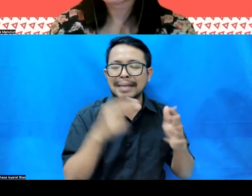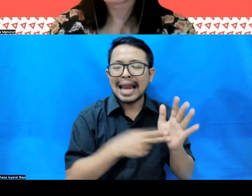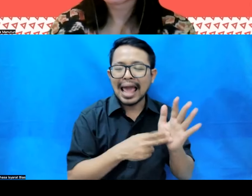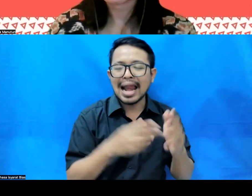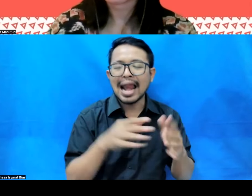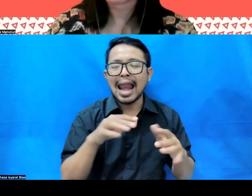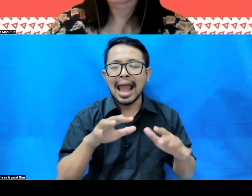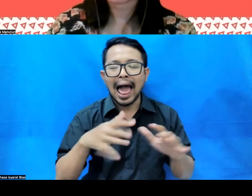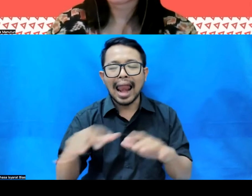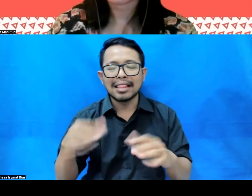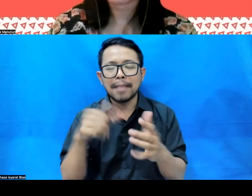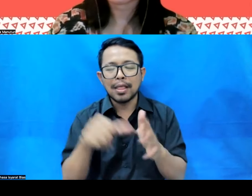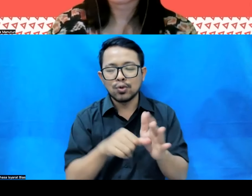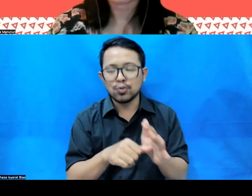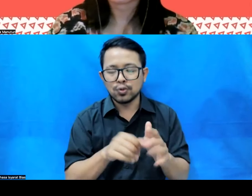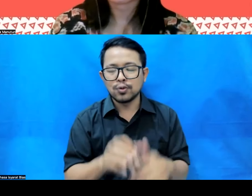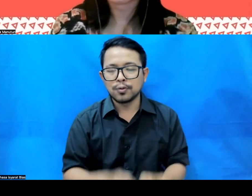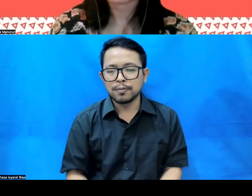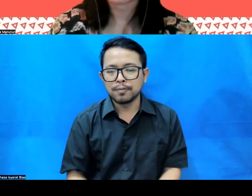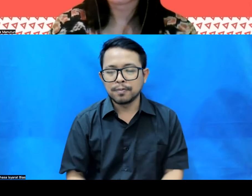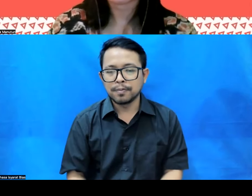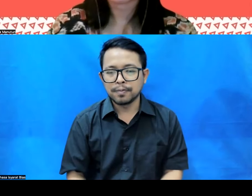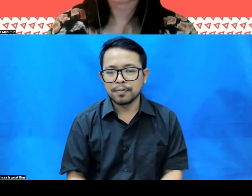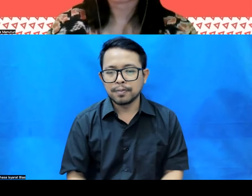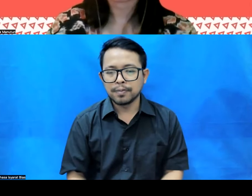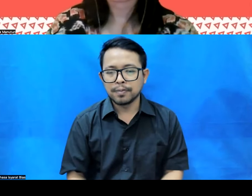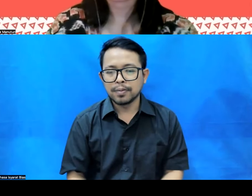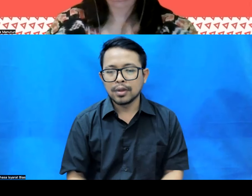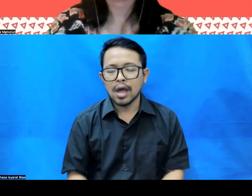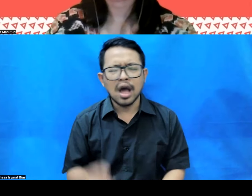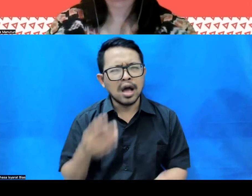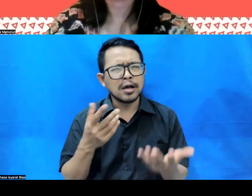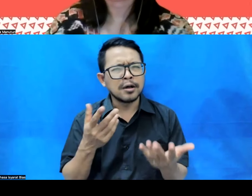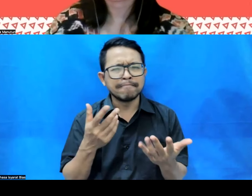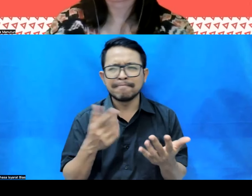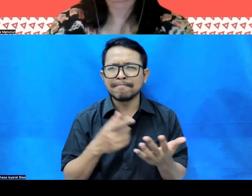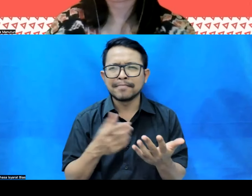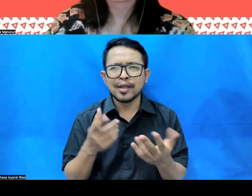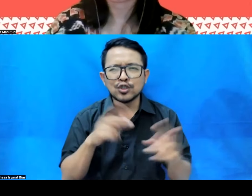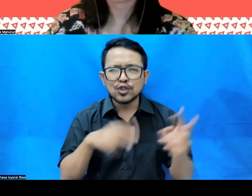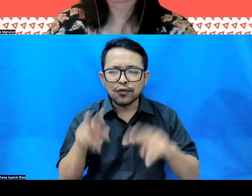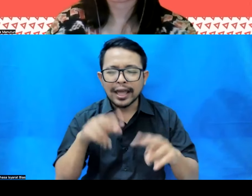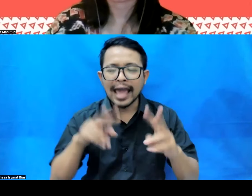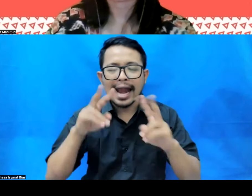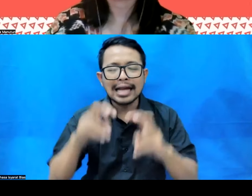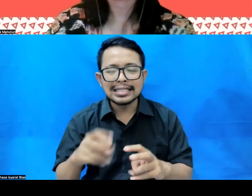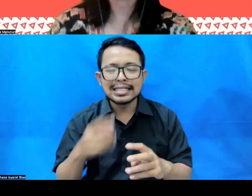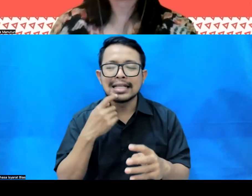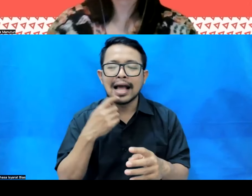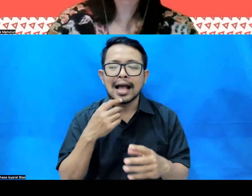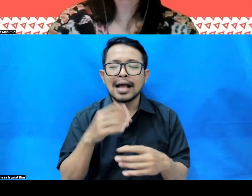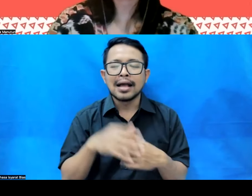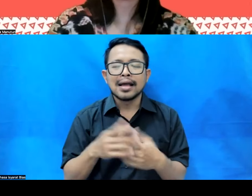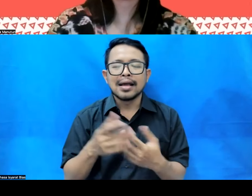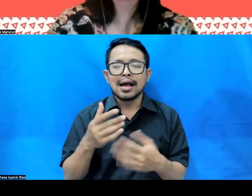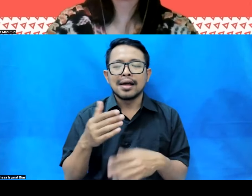already involved with assessment of assistive technology, actually, in the survey and analysis